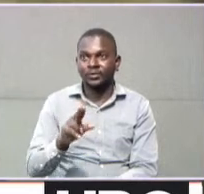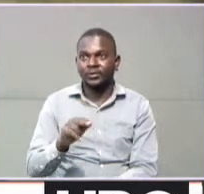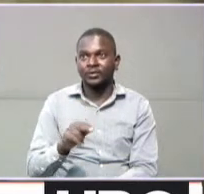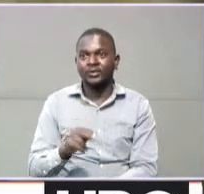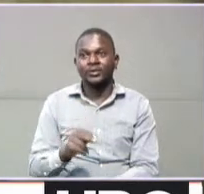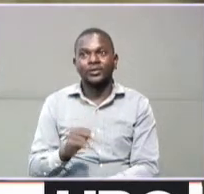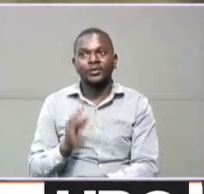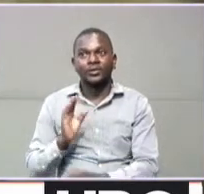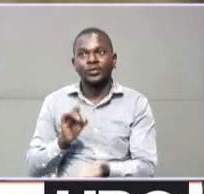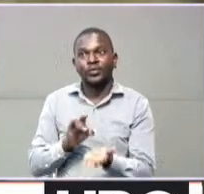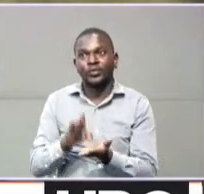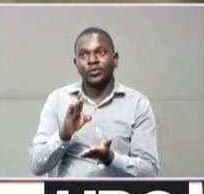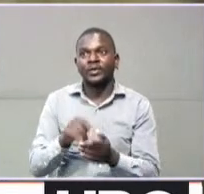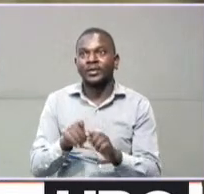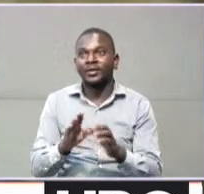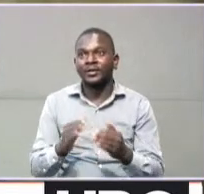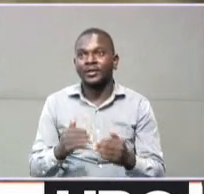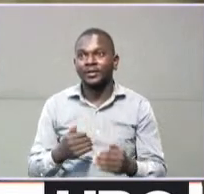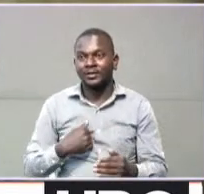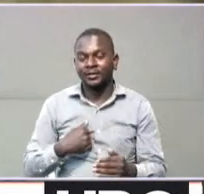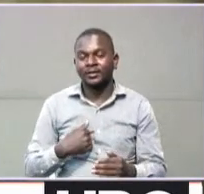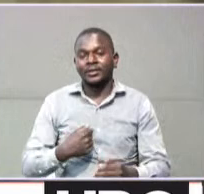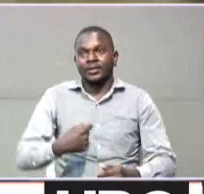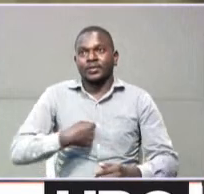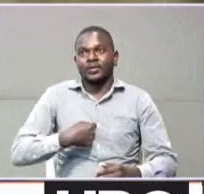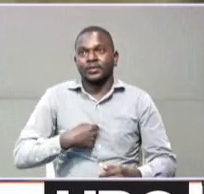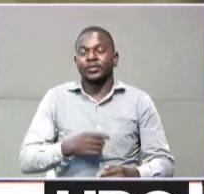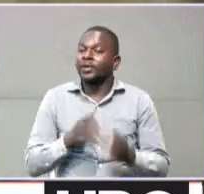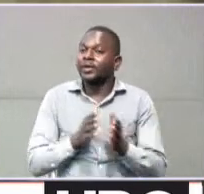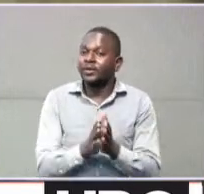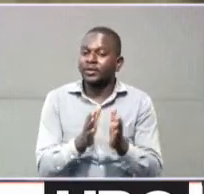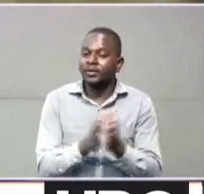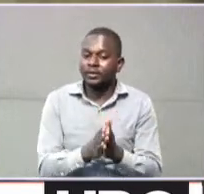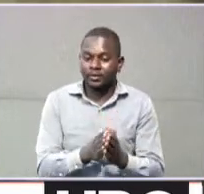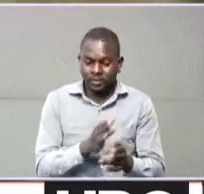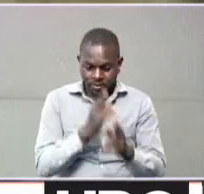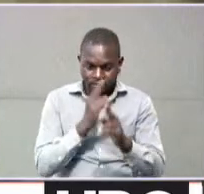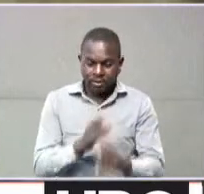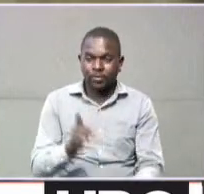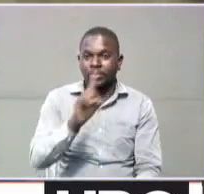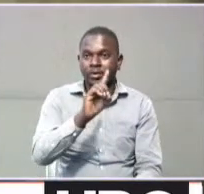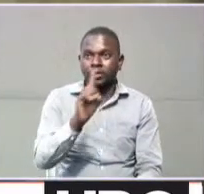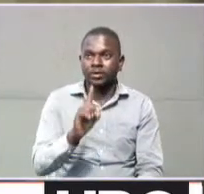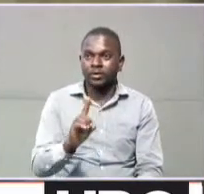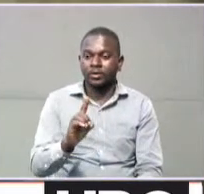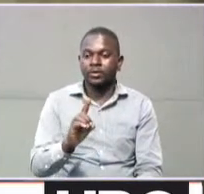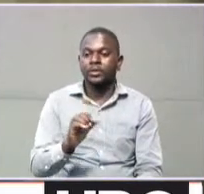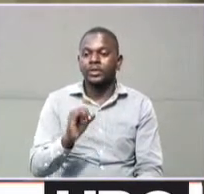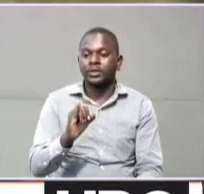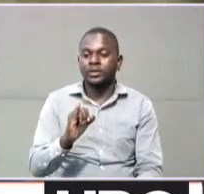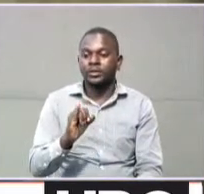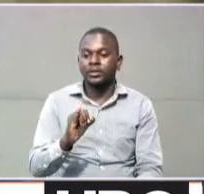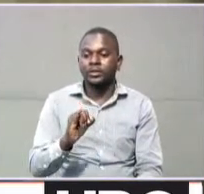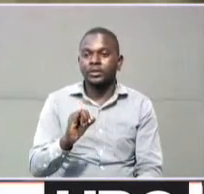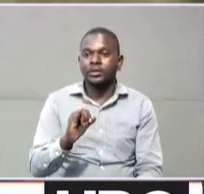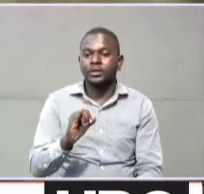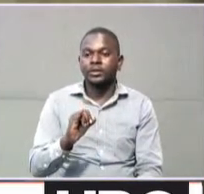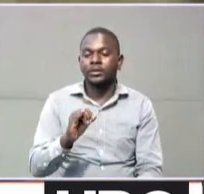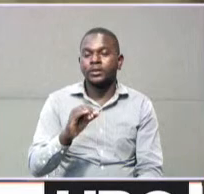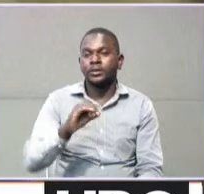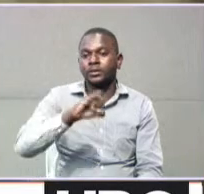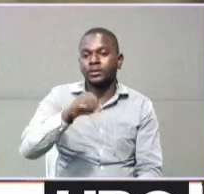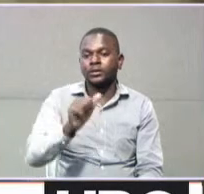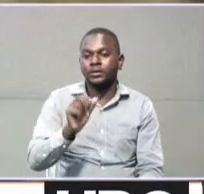coup no but i'm the one who told honorable zijan to designate on my behalf